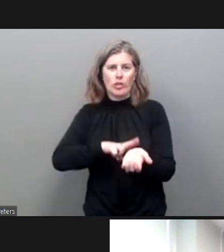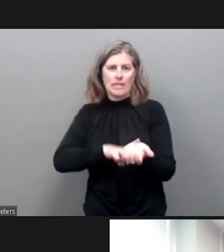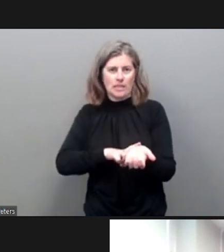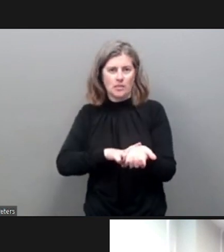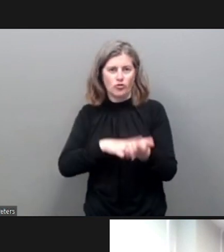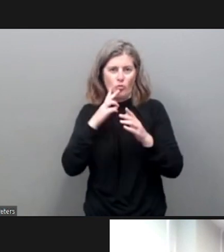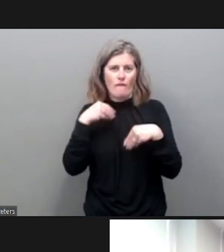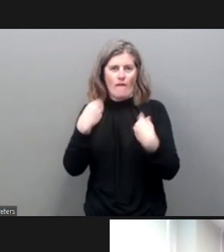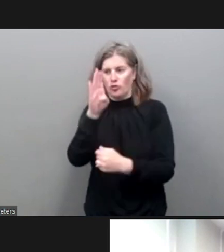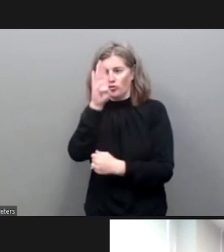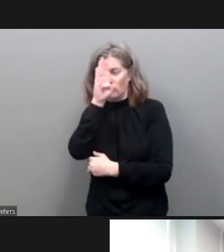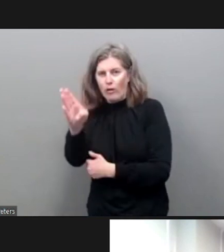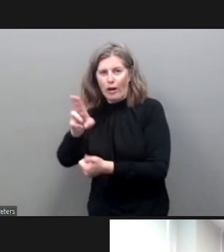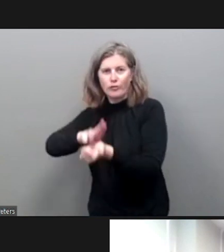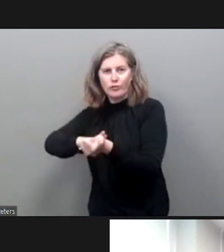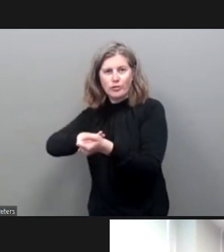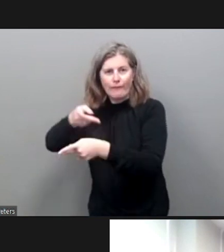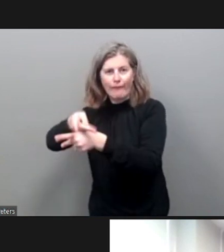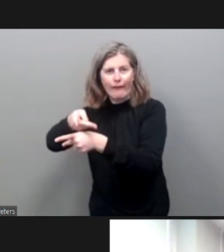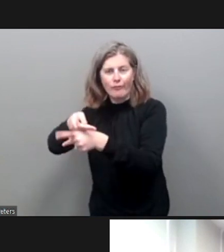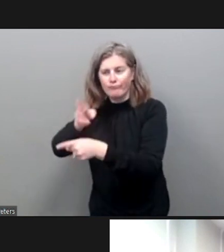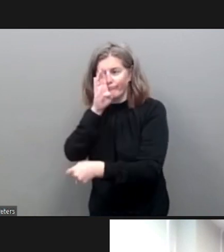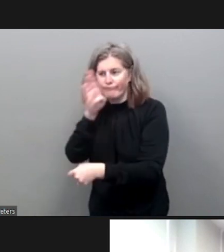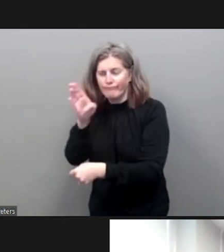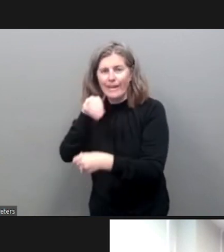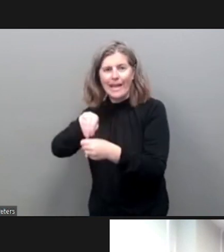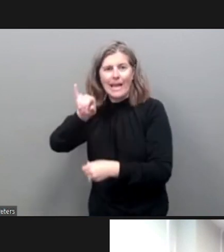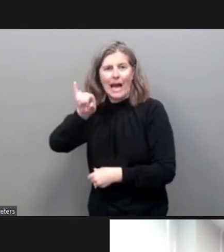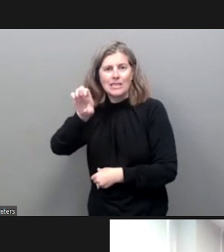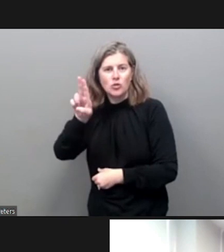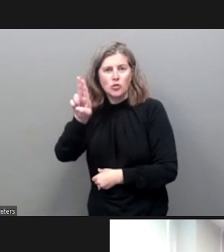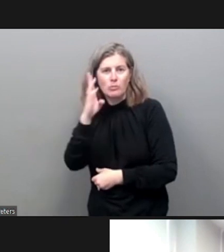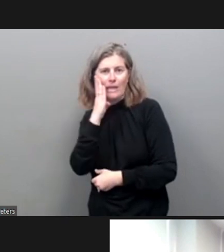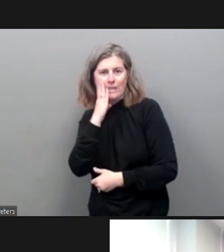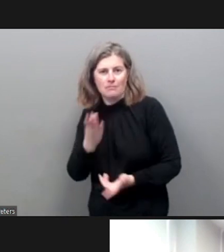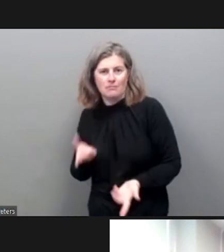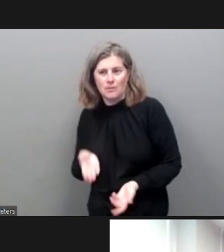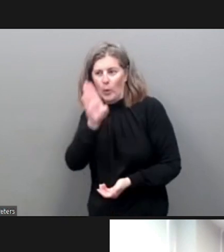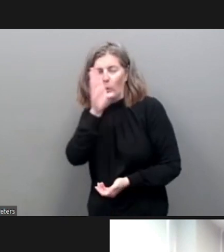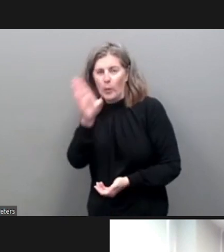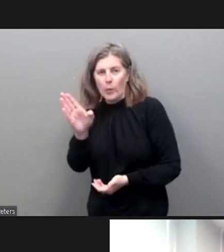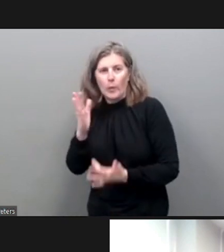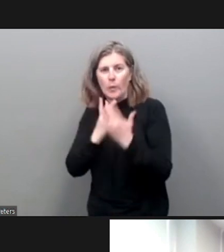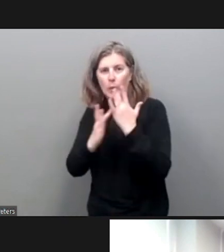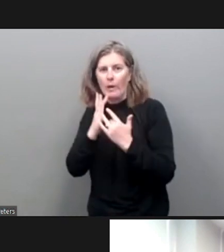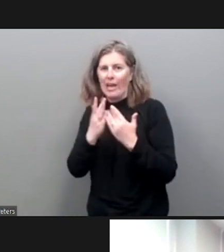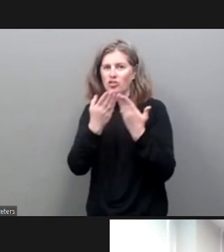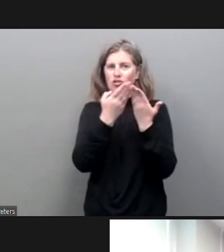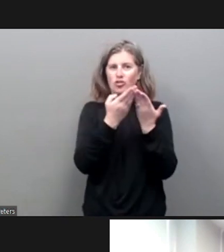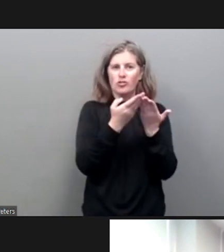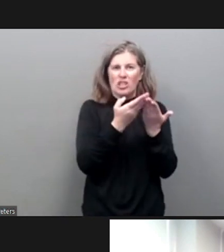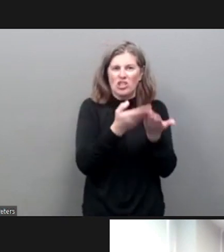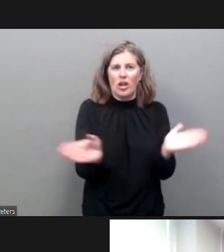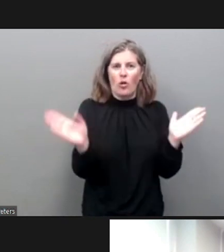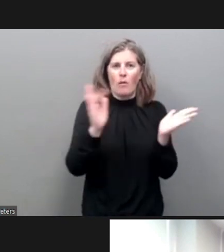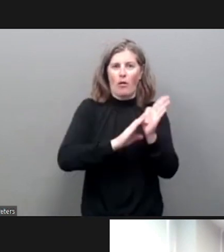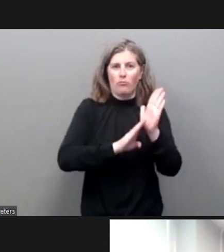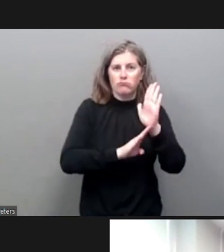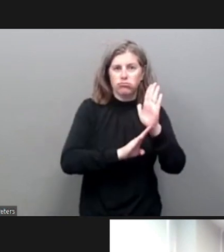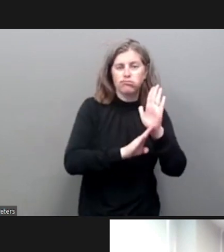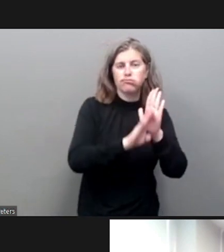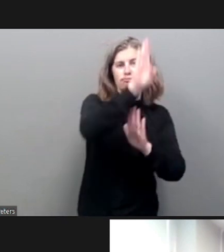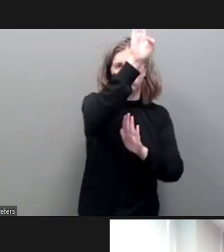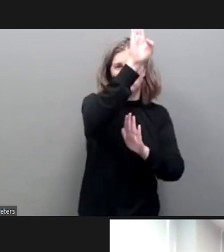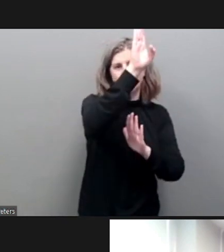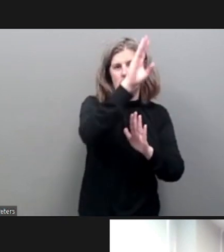provide direct nursing care to patients in ICUs and general medical surge floors. I